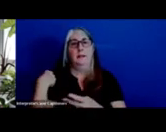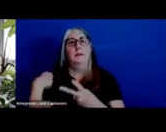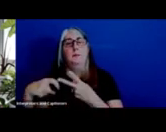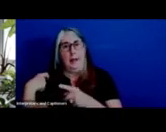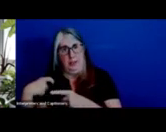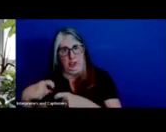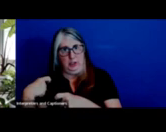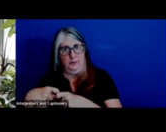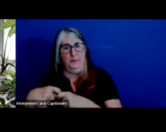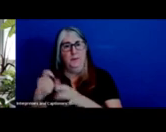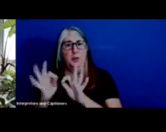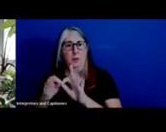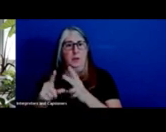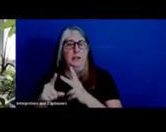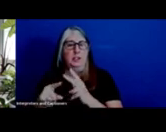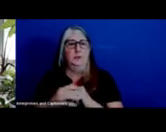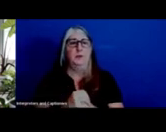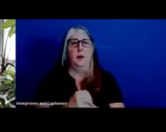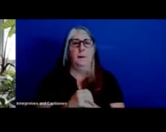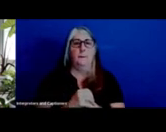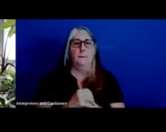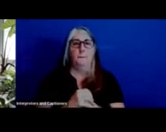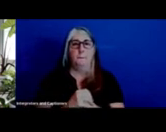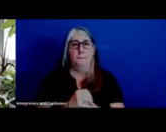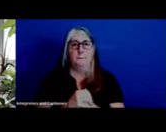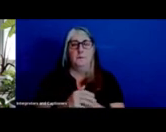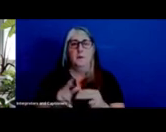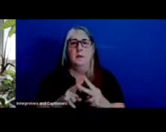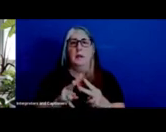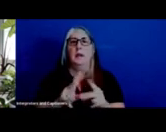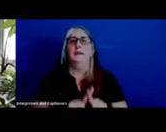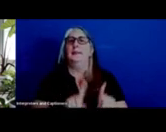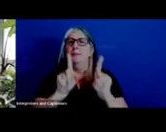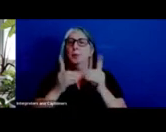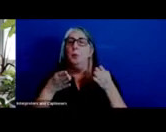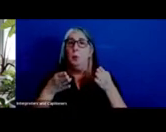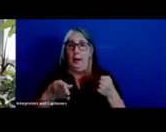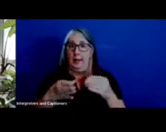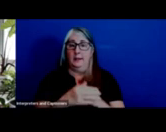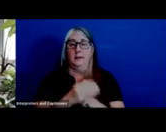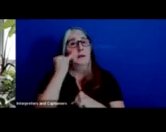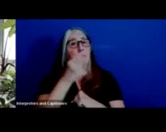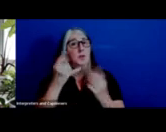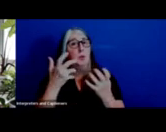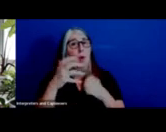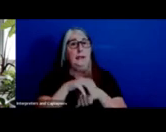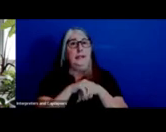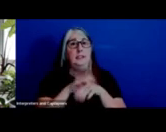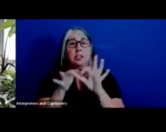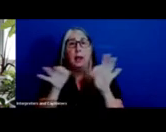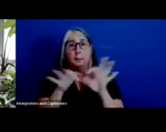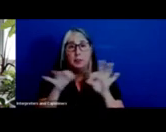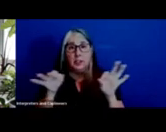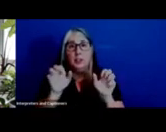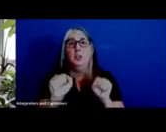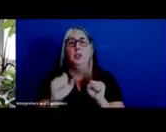Spanish interpretation in a couple of different ways. If you would like English captioning, you can